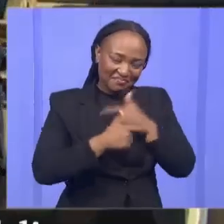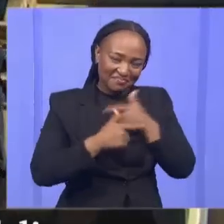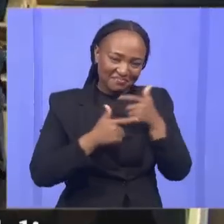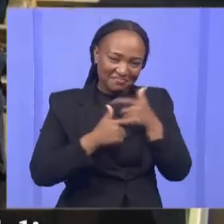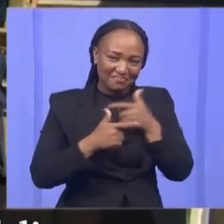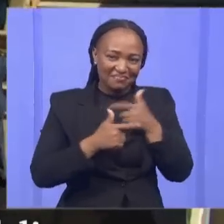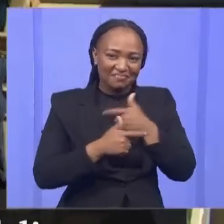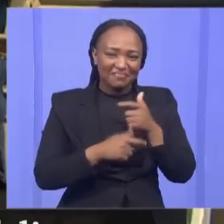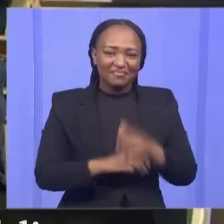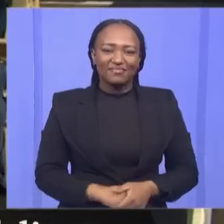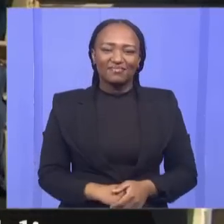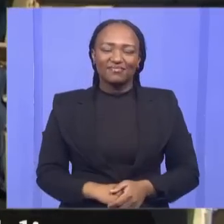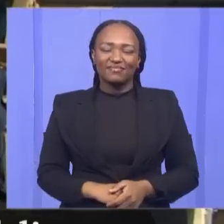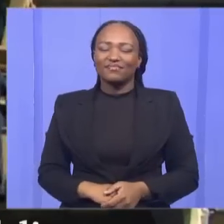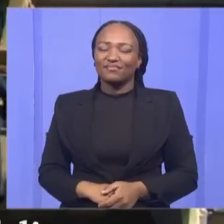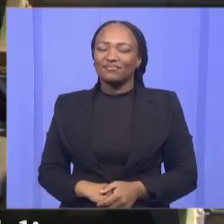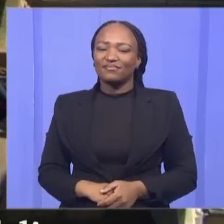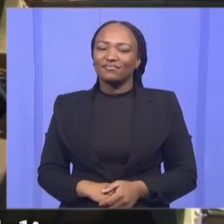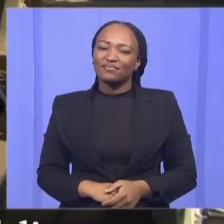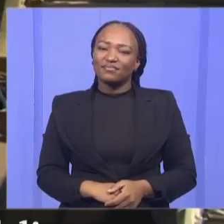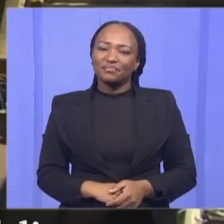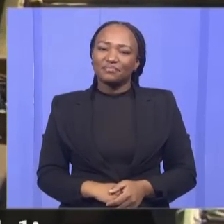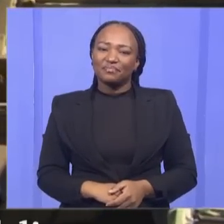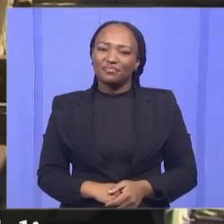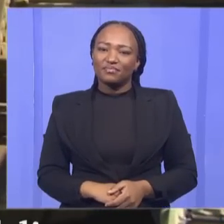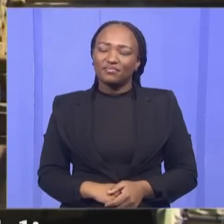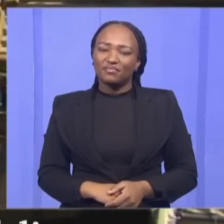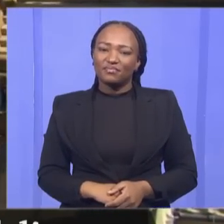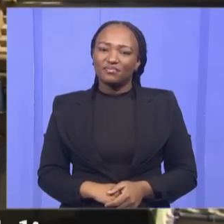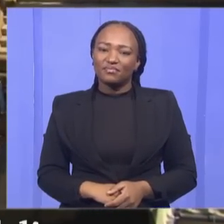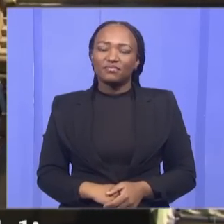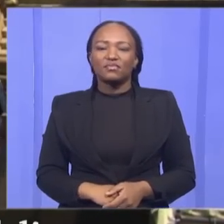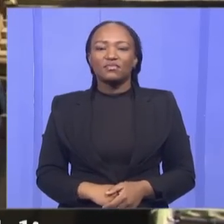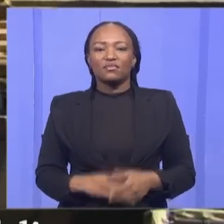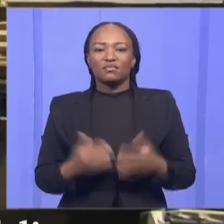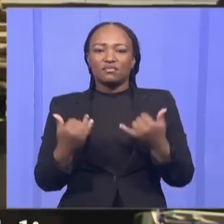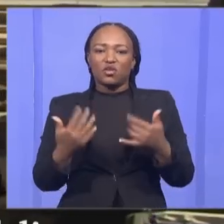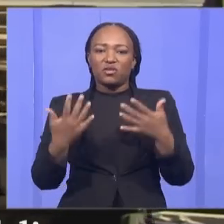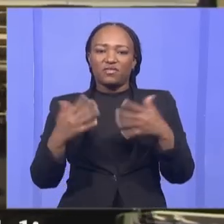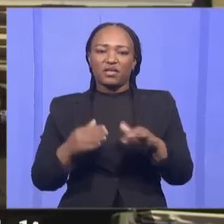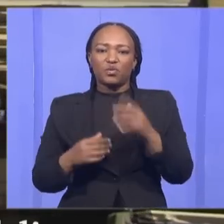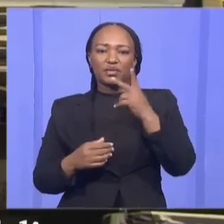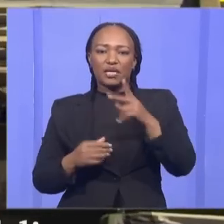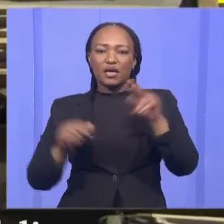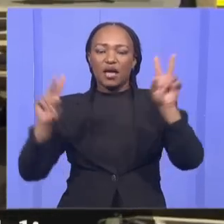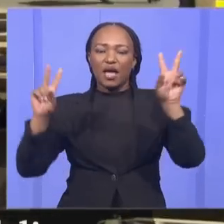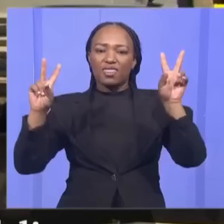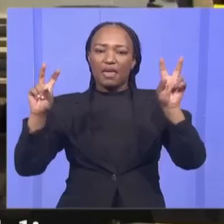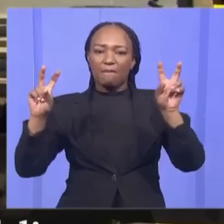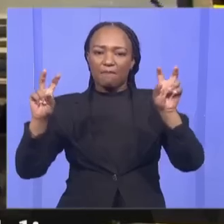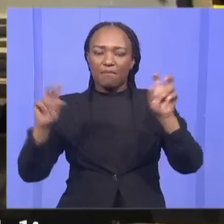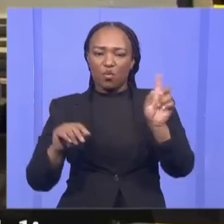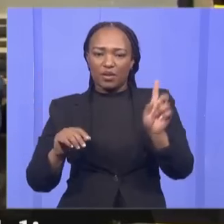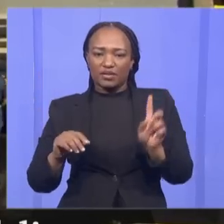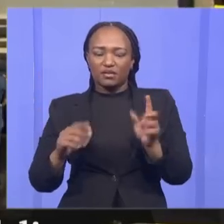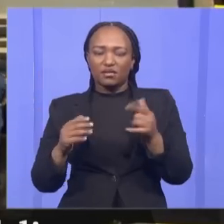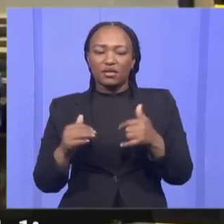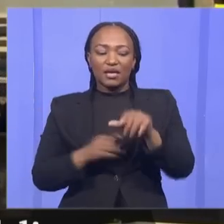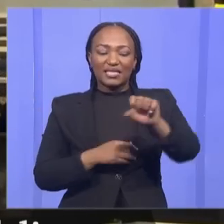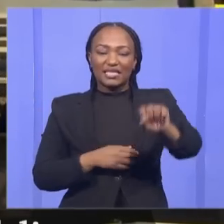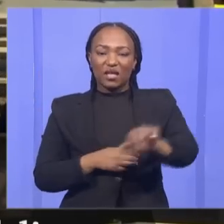for now. The overarching kind of theme for what we're also witnessing is a pledging to the Republic of